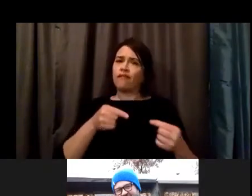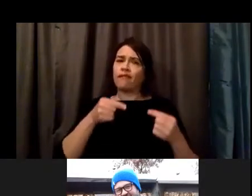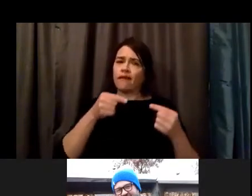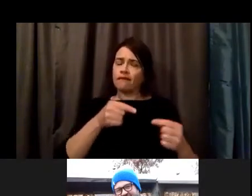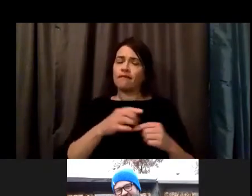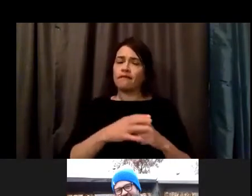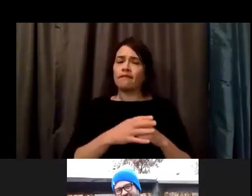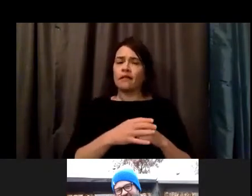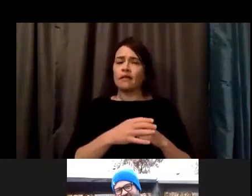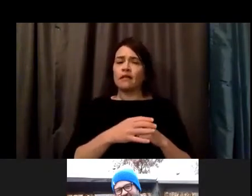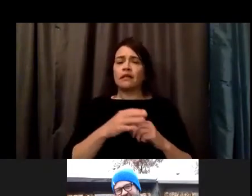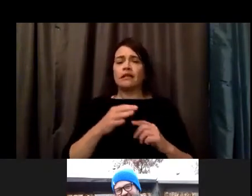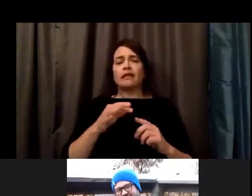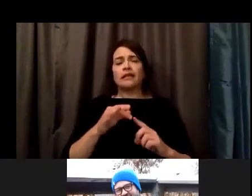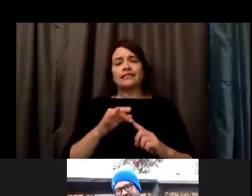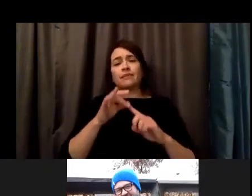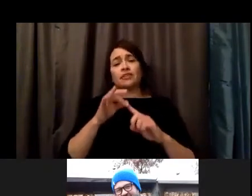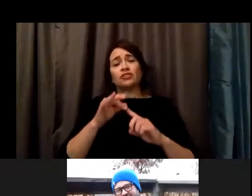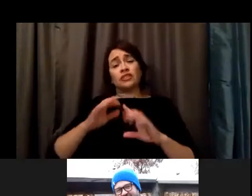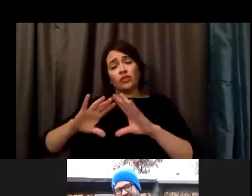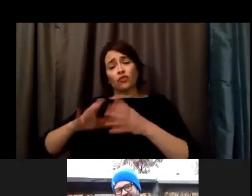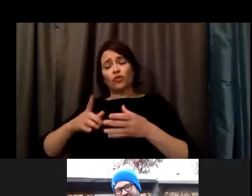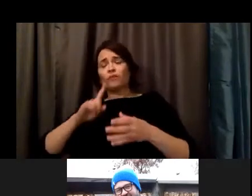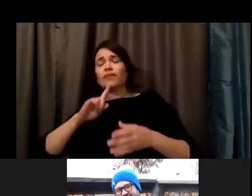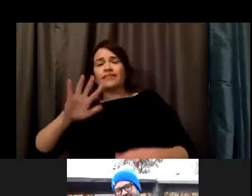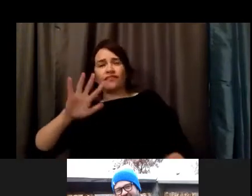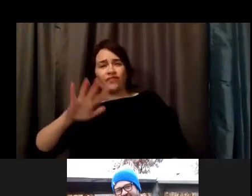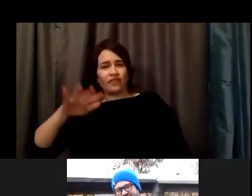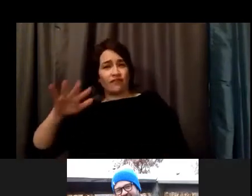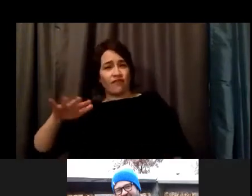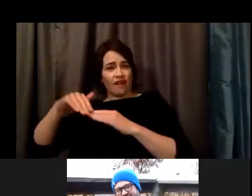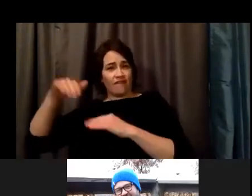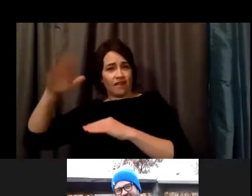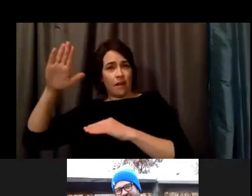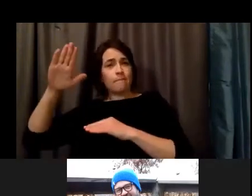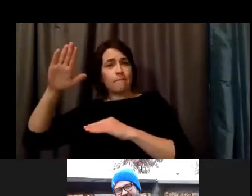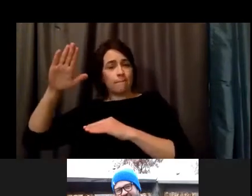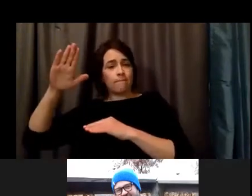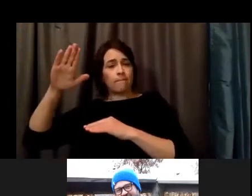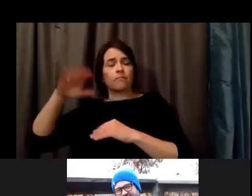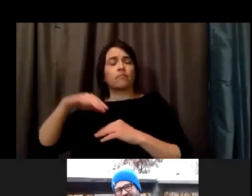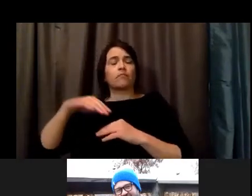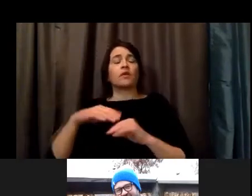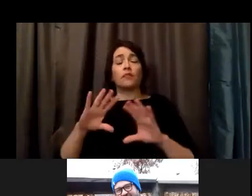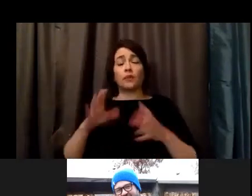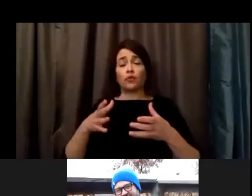group. The 55 below age group,